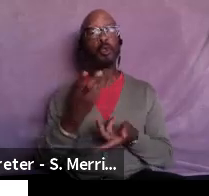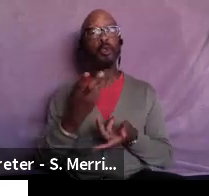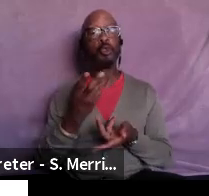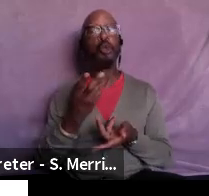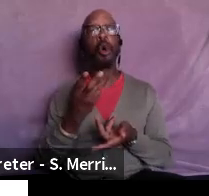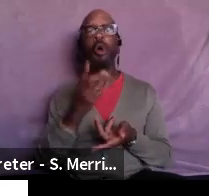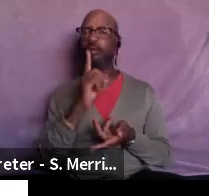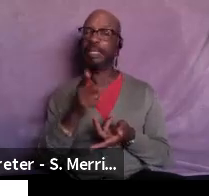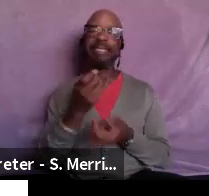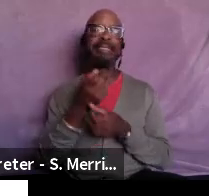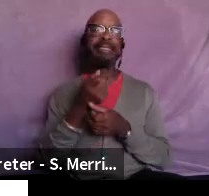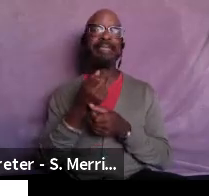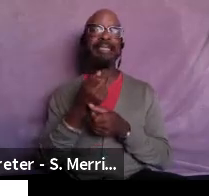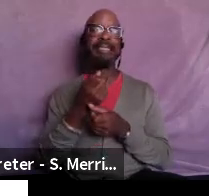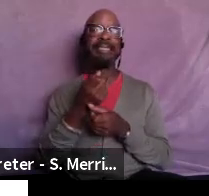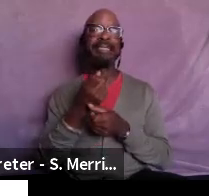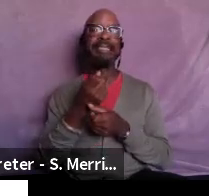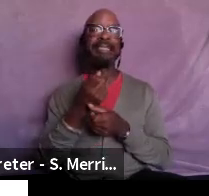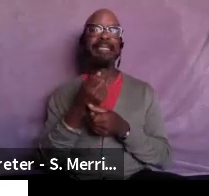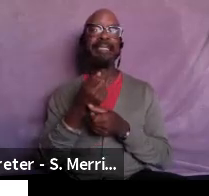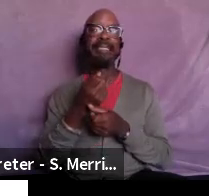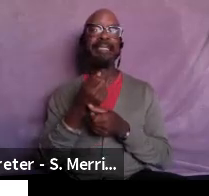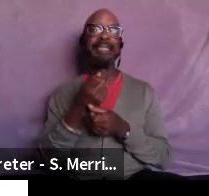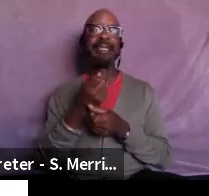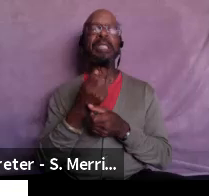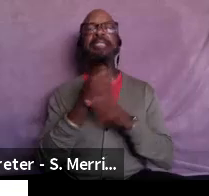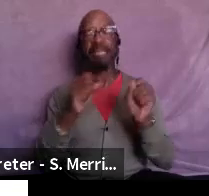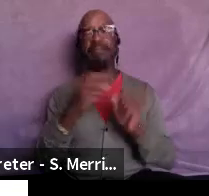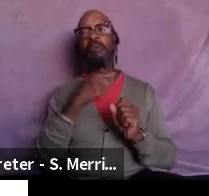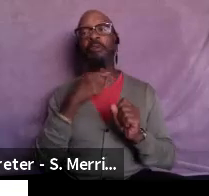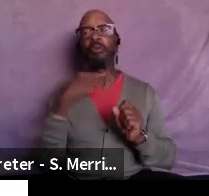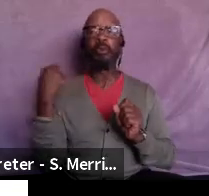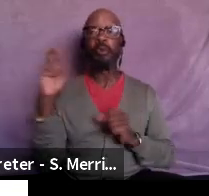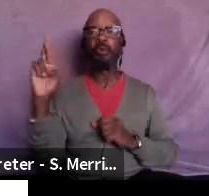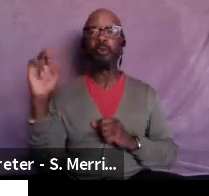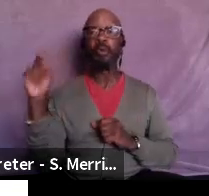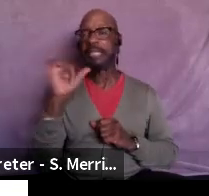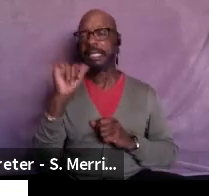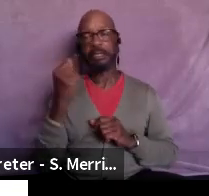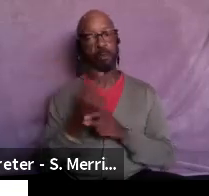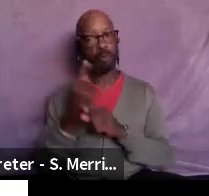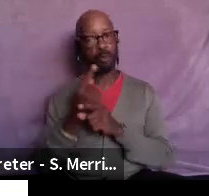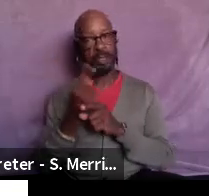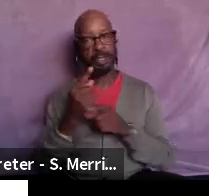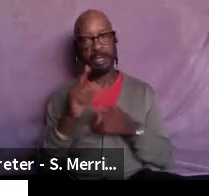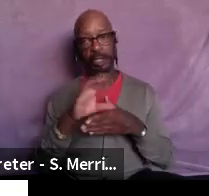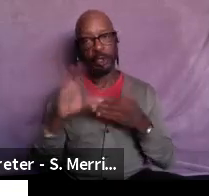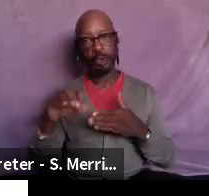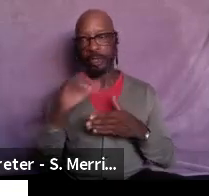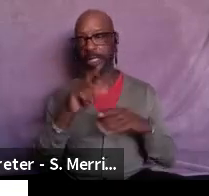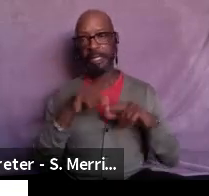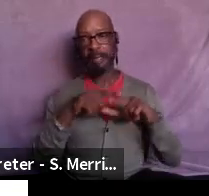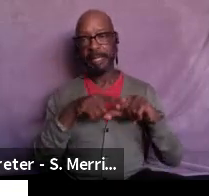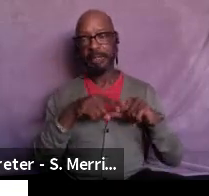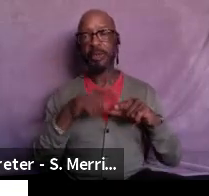a safety requirement, a safety risk, and that was an appropriate conclusion, not based on an individual